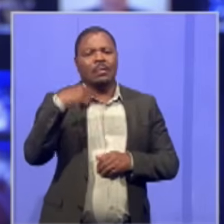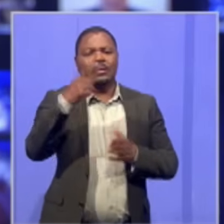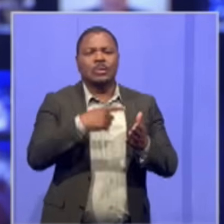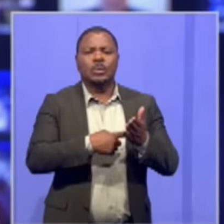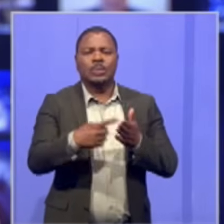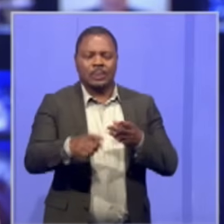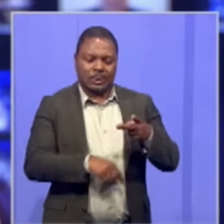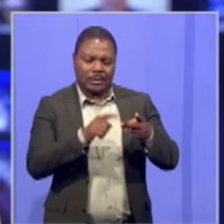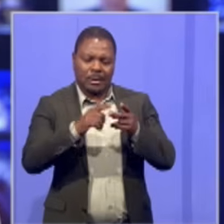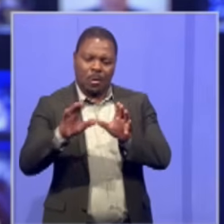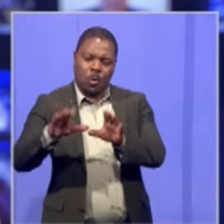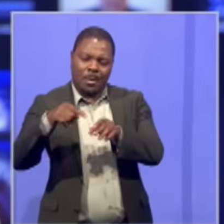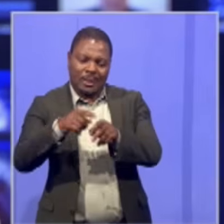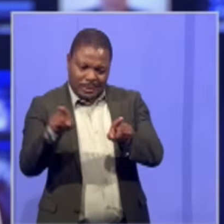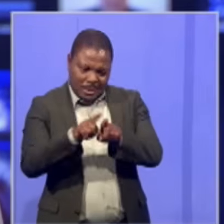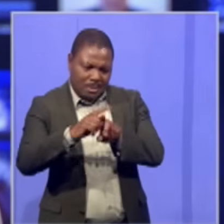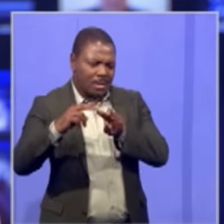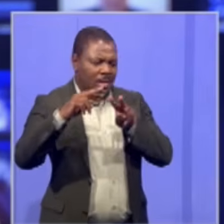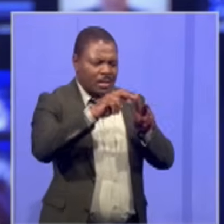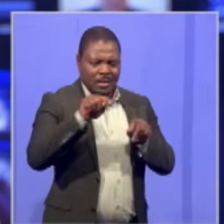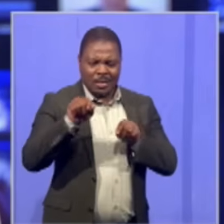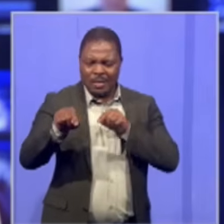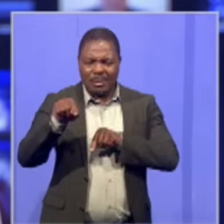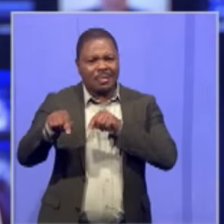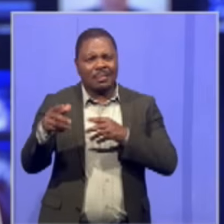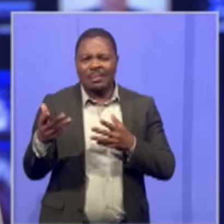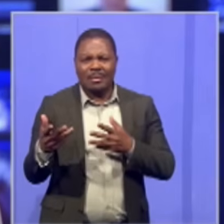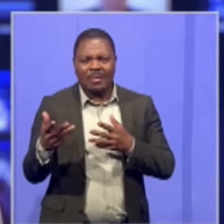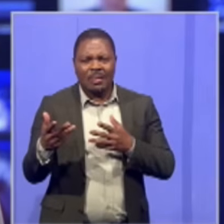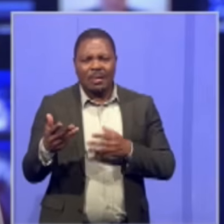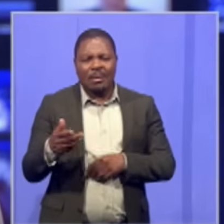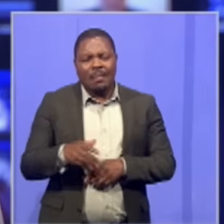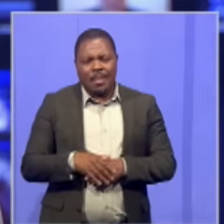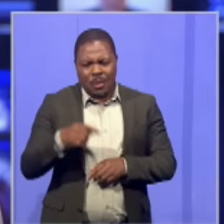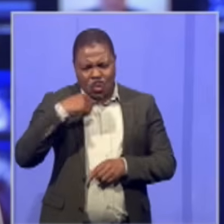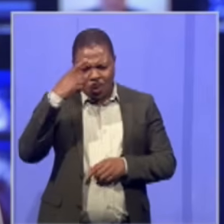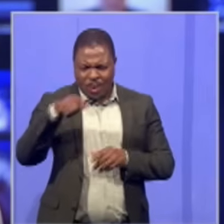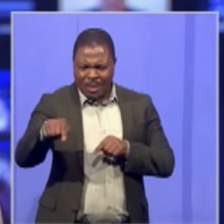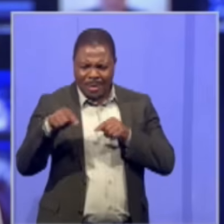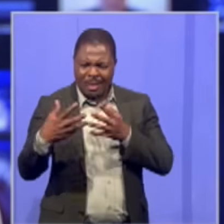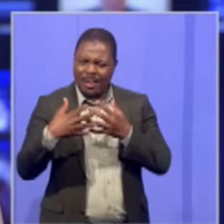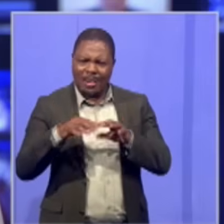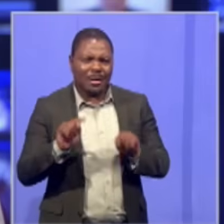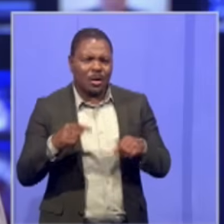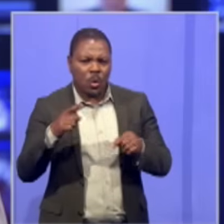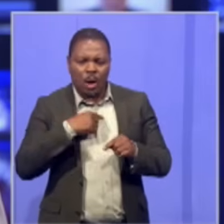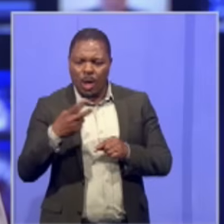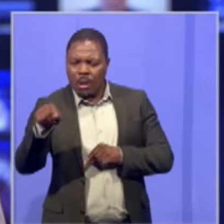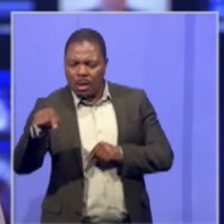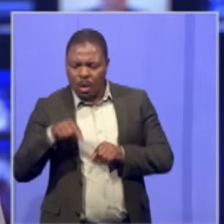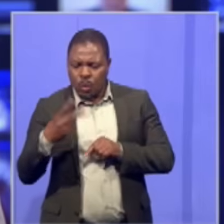leng commission le yona e tlo qala mosebetsi wa yona. Ebe ho keke ha ba le pherekano pakeng tsa bobedi